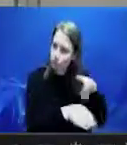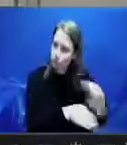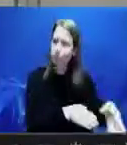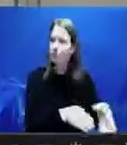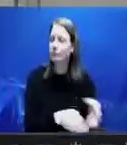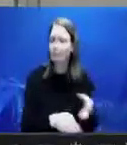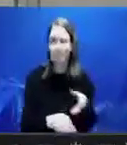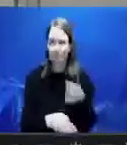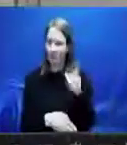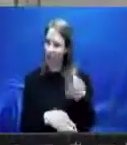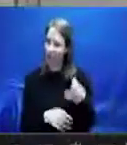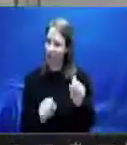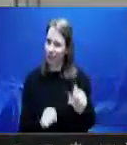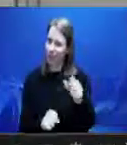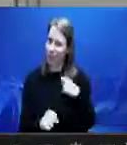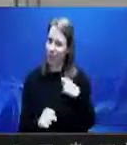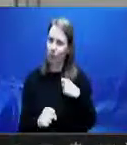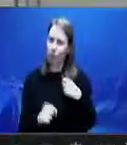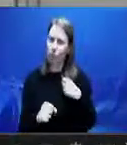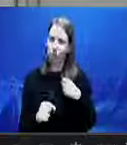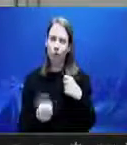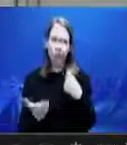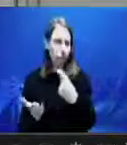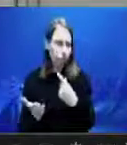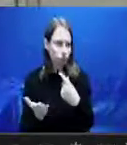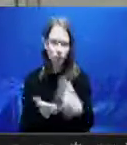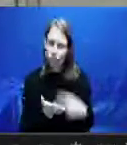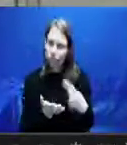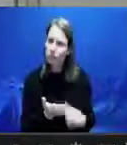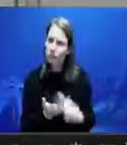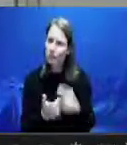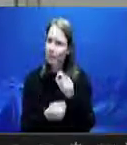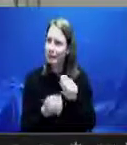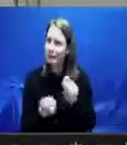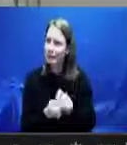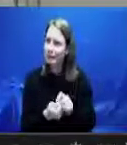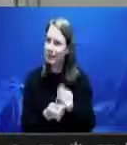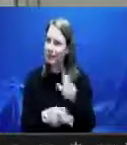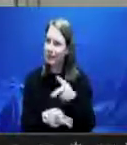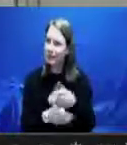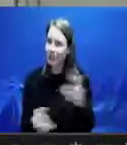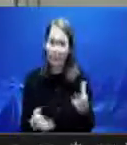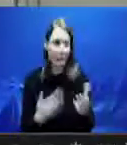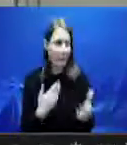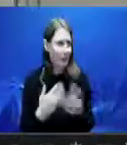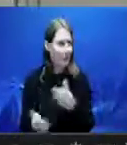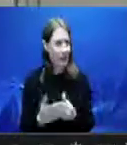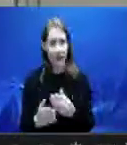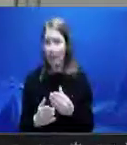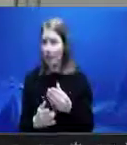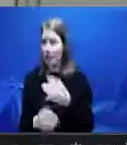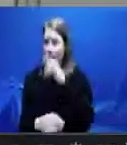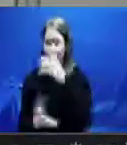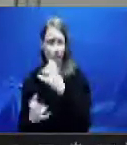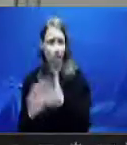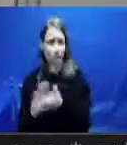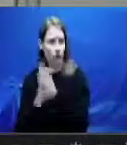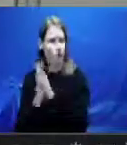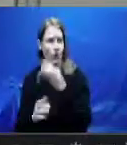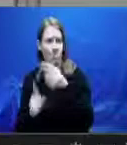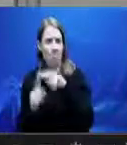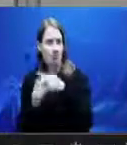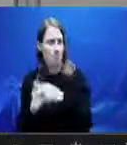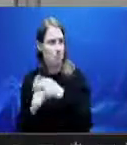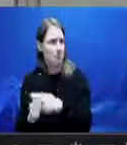the auto mechanic to the university professor, we're going to have to look at how kids can take information that they're presented with, whether